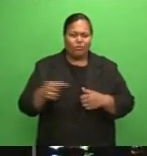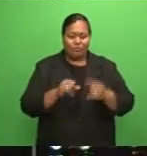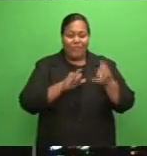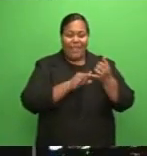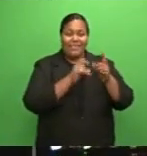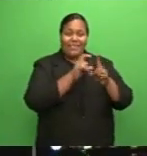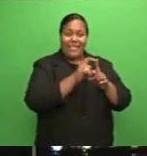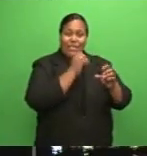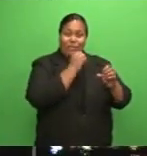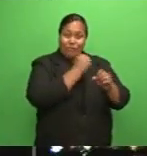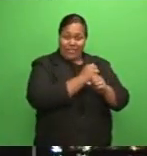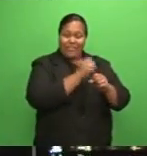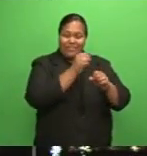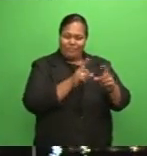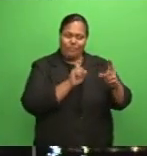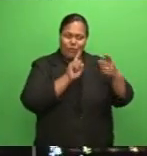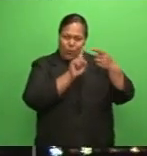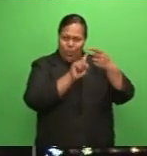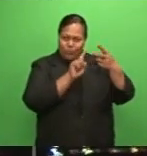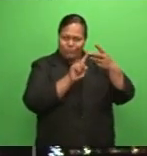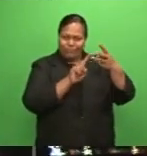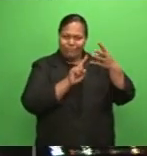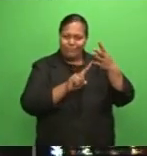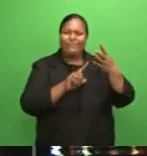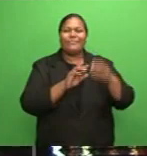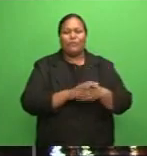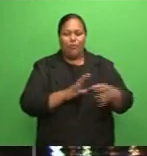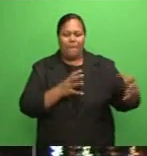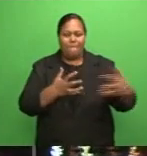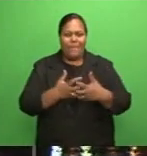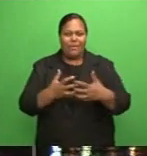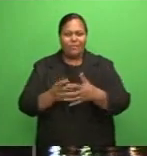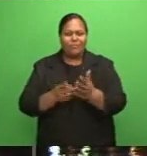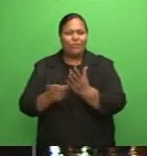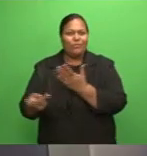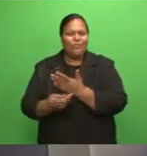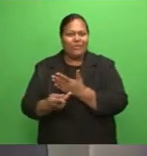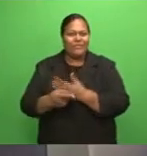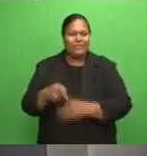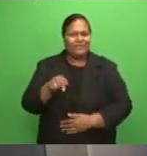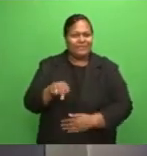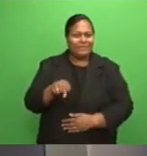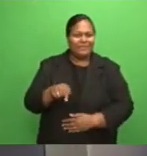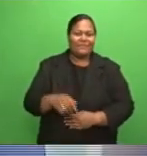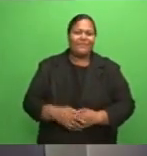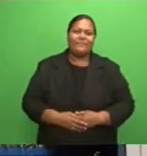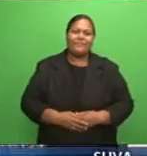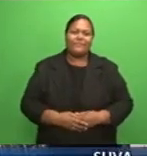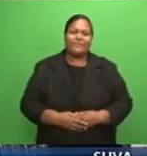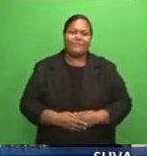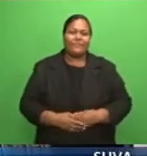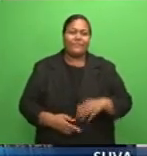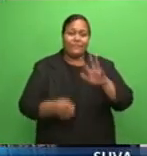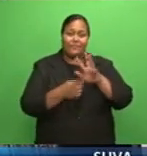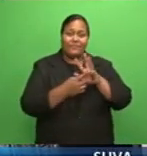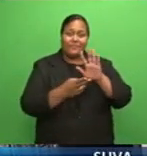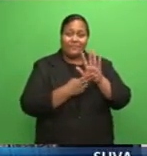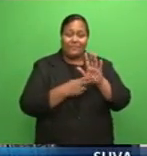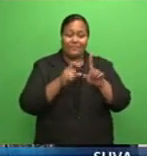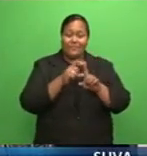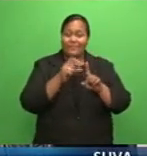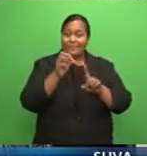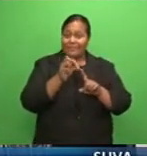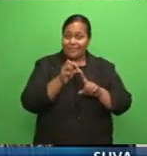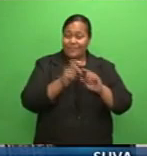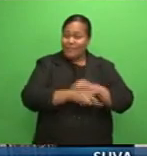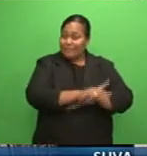goals in accordance with Cyprema Foundation's projects and initiatives. The UNDP Pacific Office says their role in the